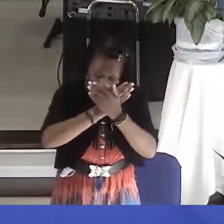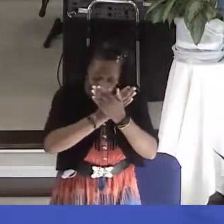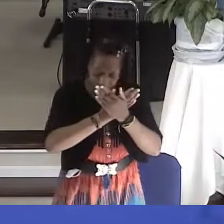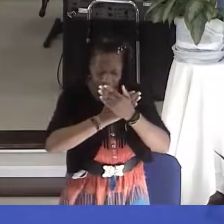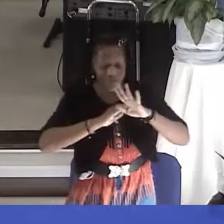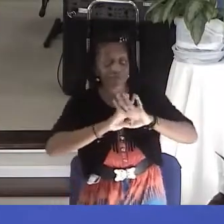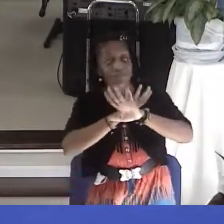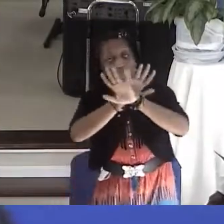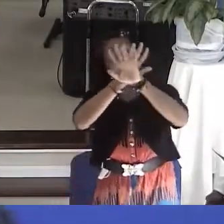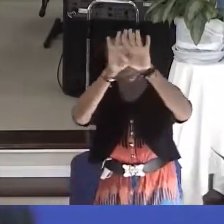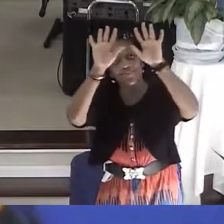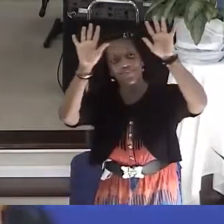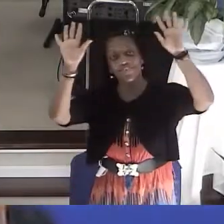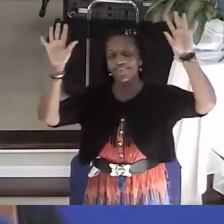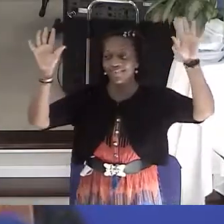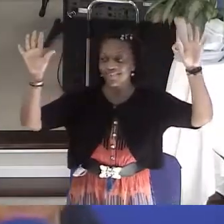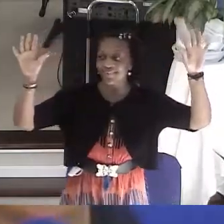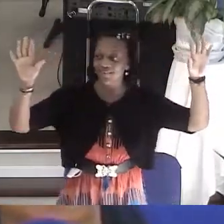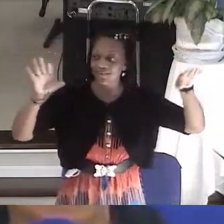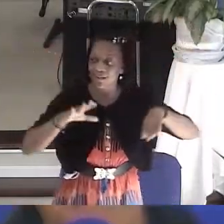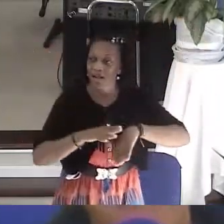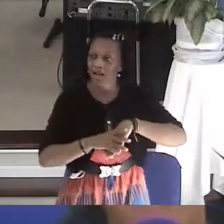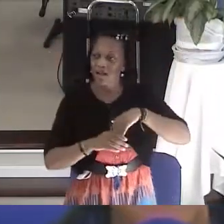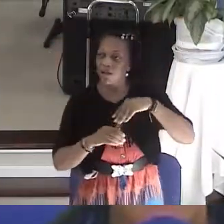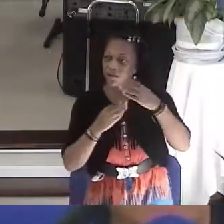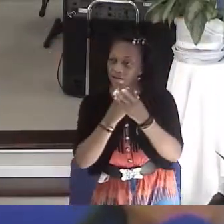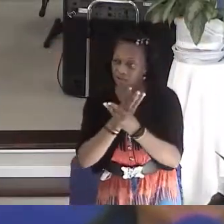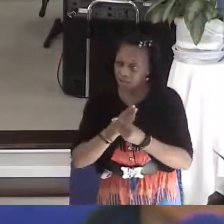Into the darkness you shine.